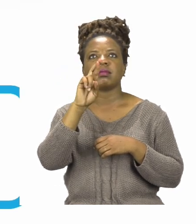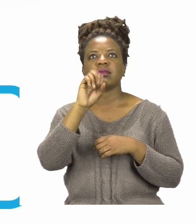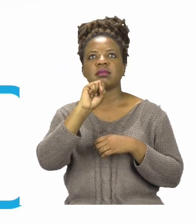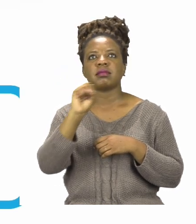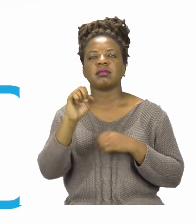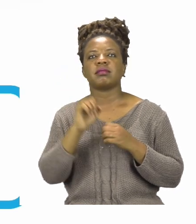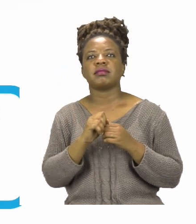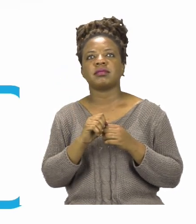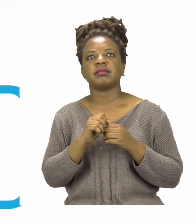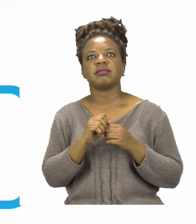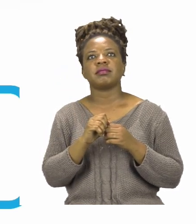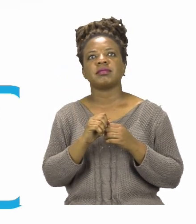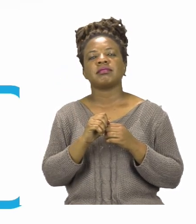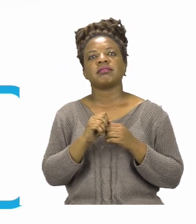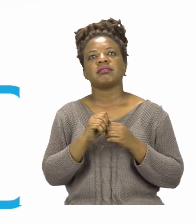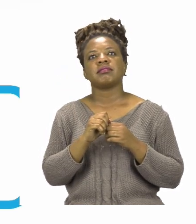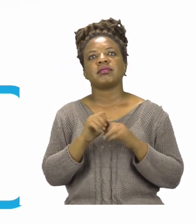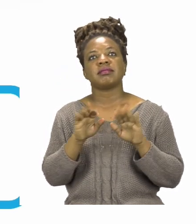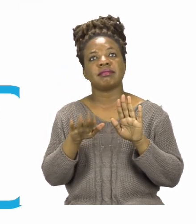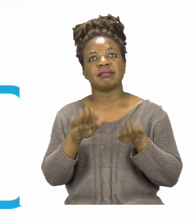hands, teeth,